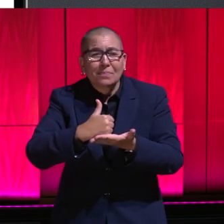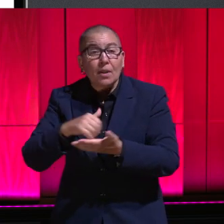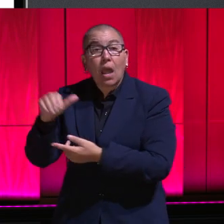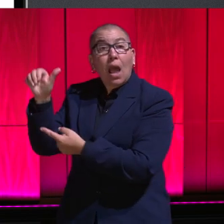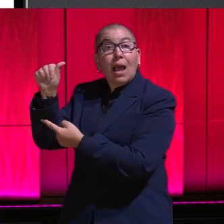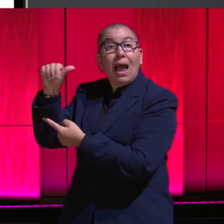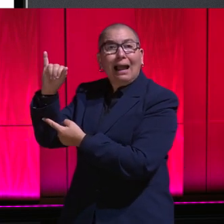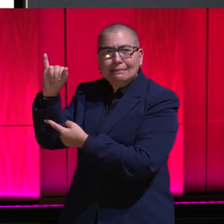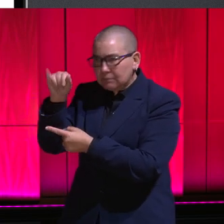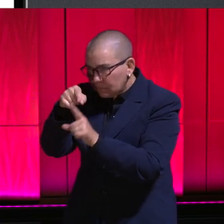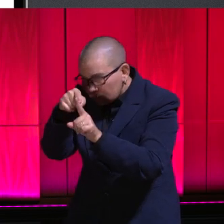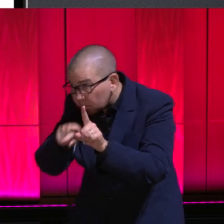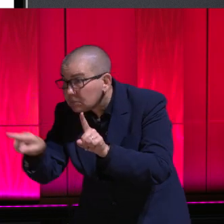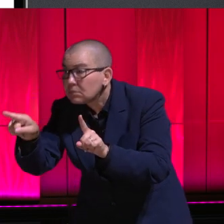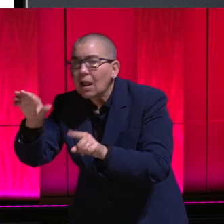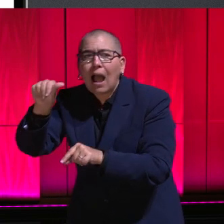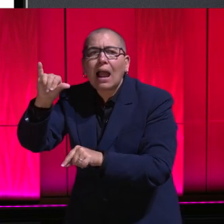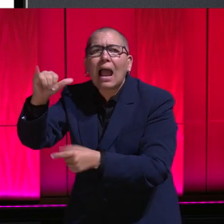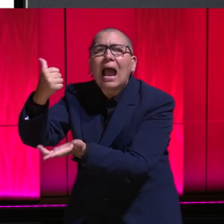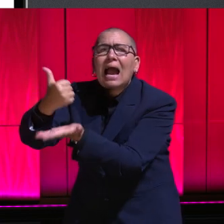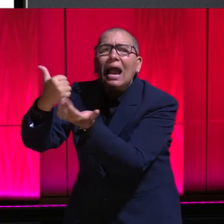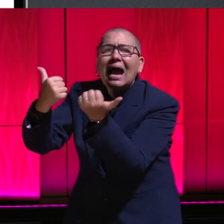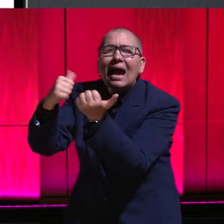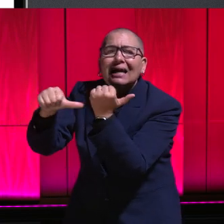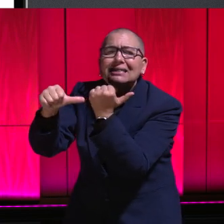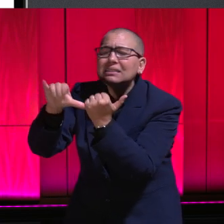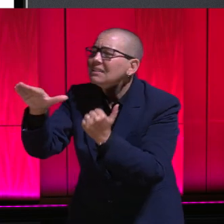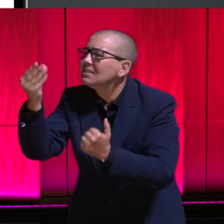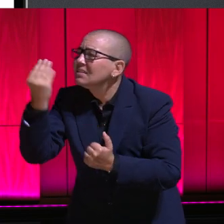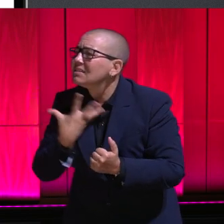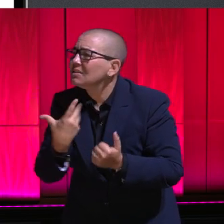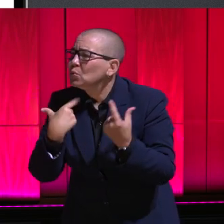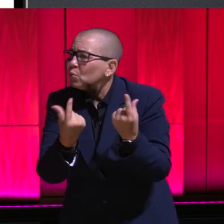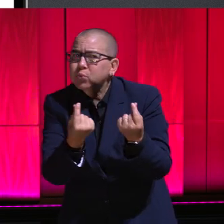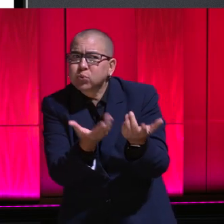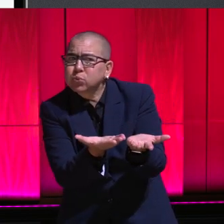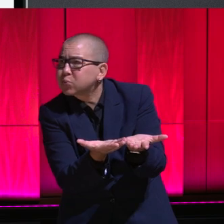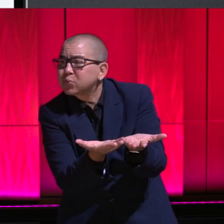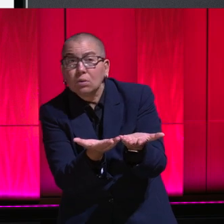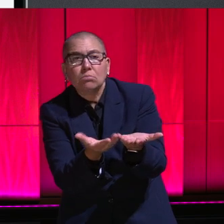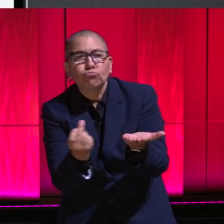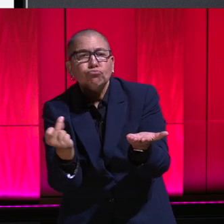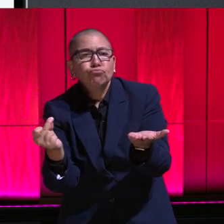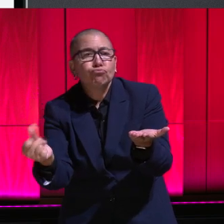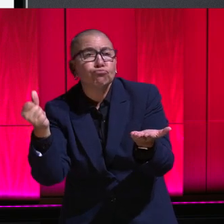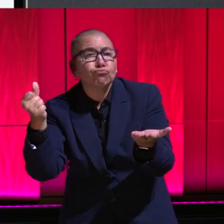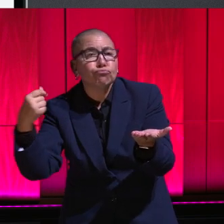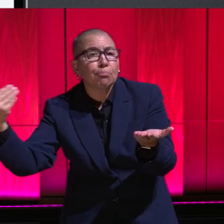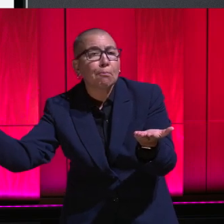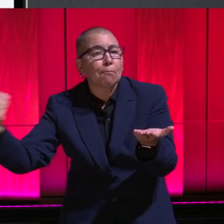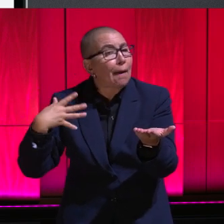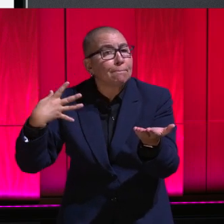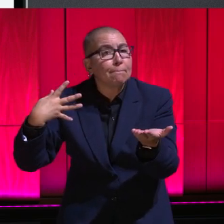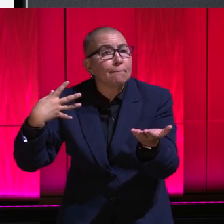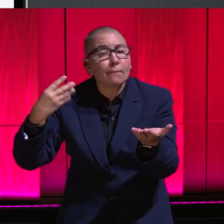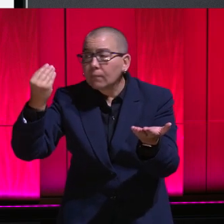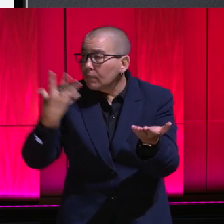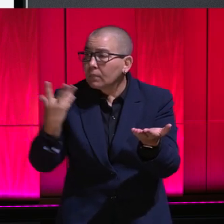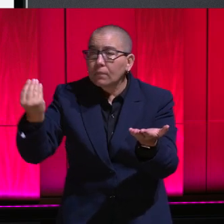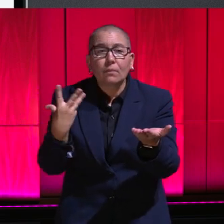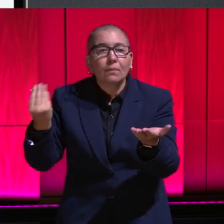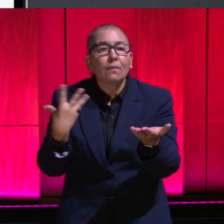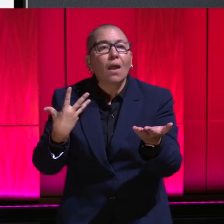quick refresher? As you do that, within seconds, the AI assistant will reply with